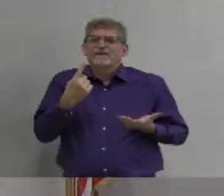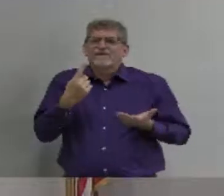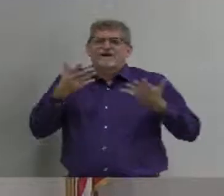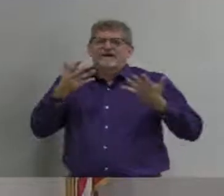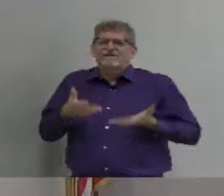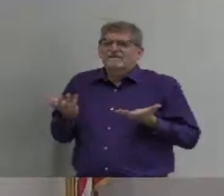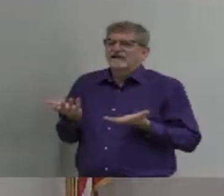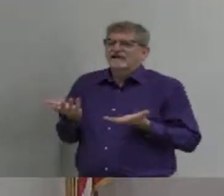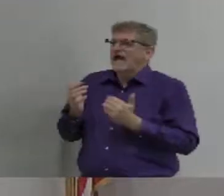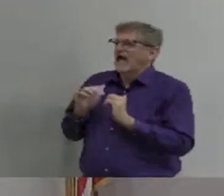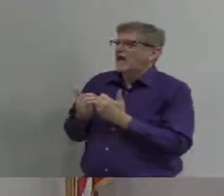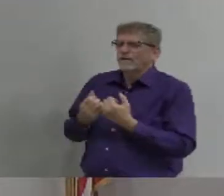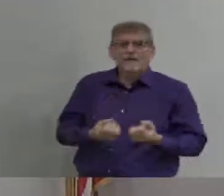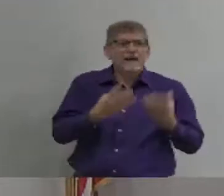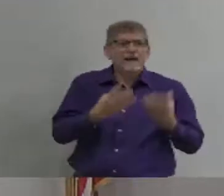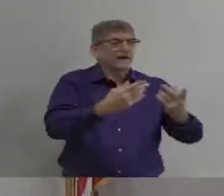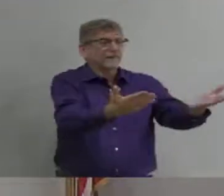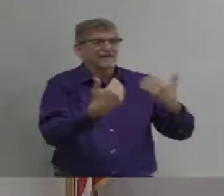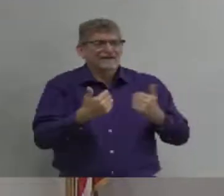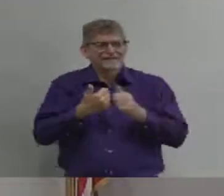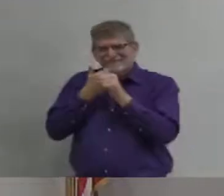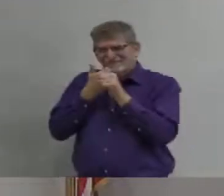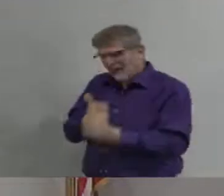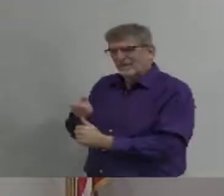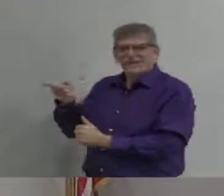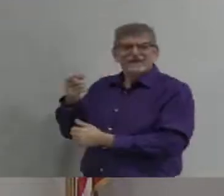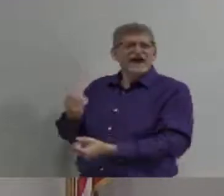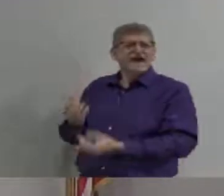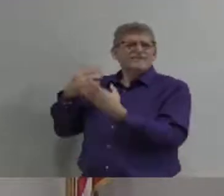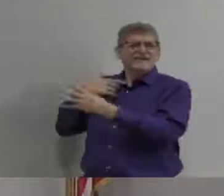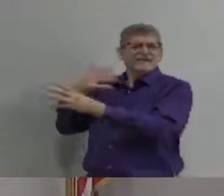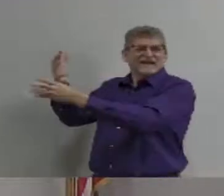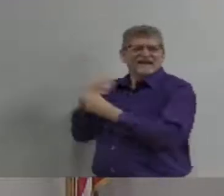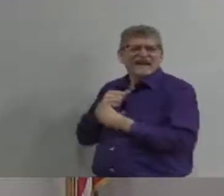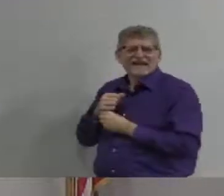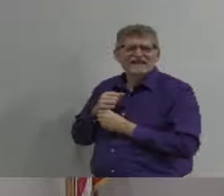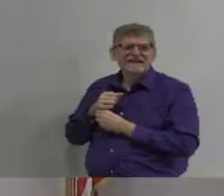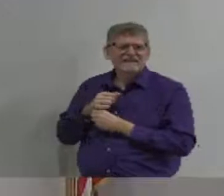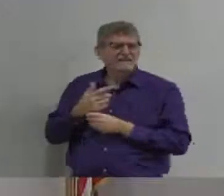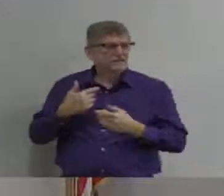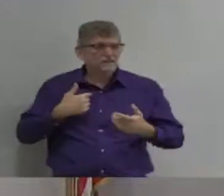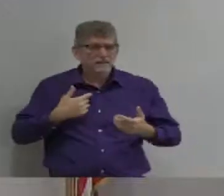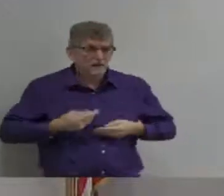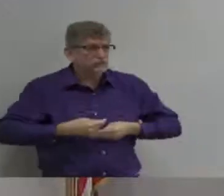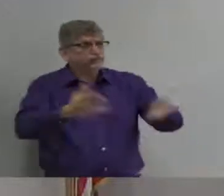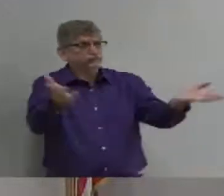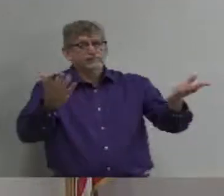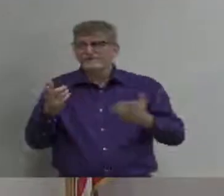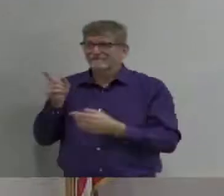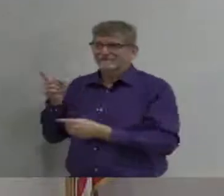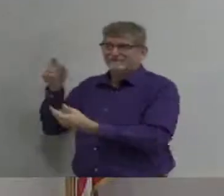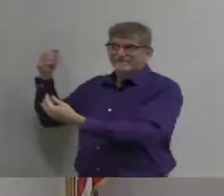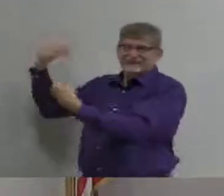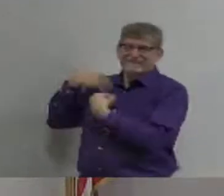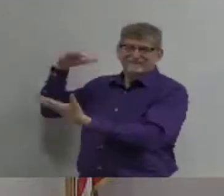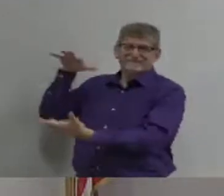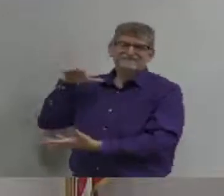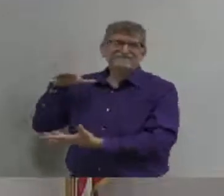the allotment of vaccine. We have the capacity and the capability to vaccinate more people than we are